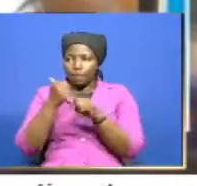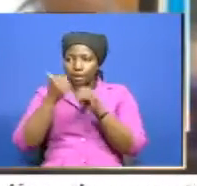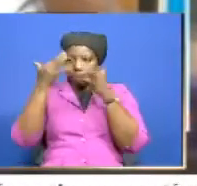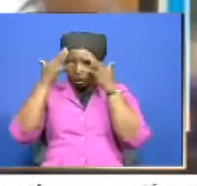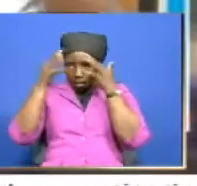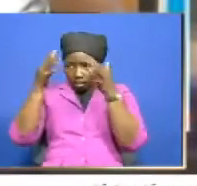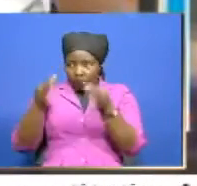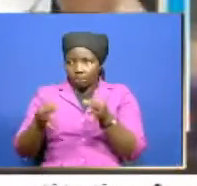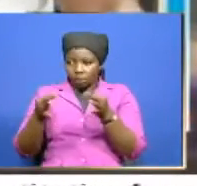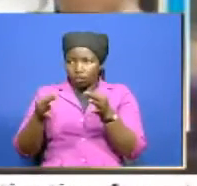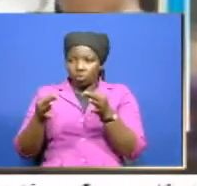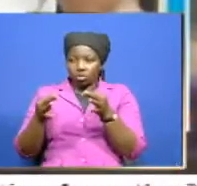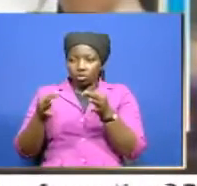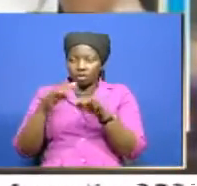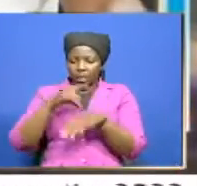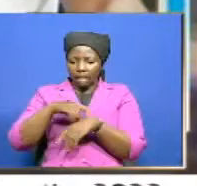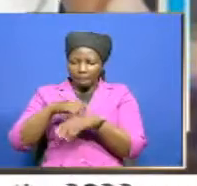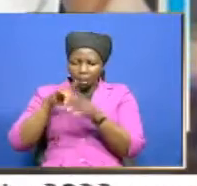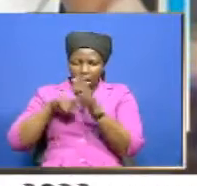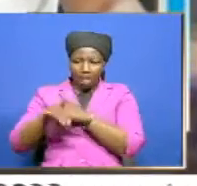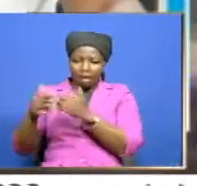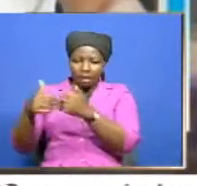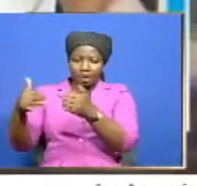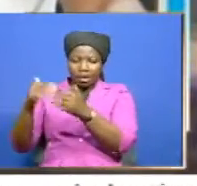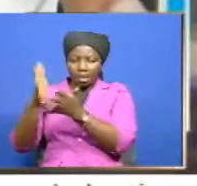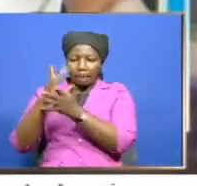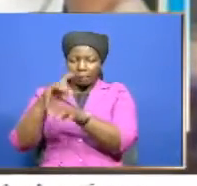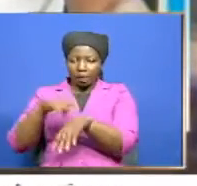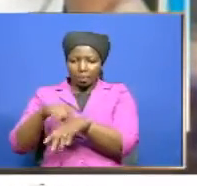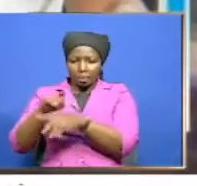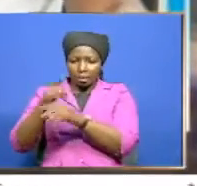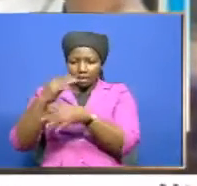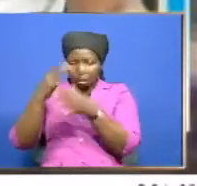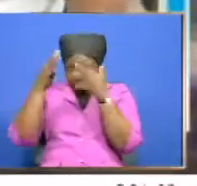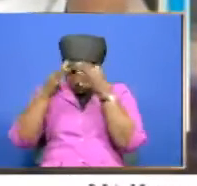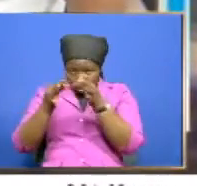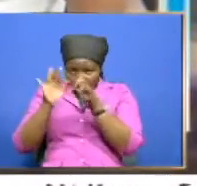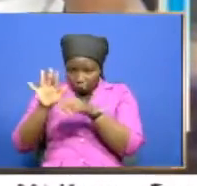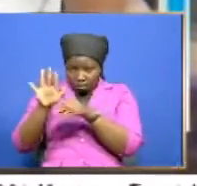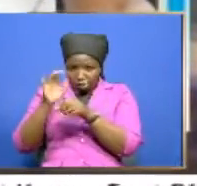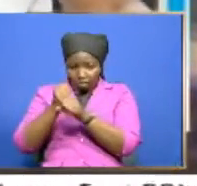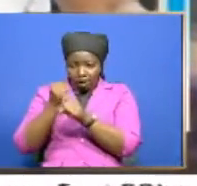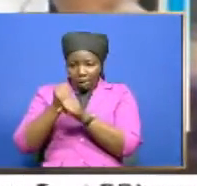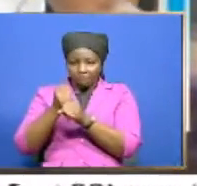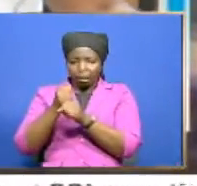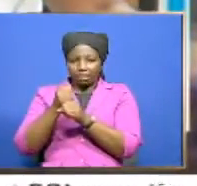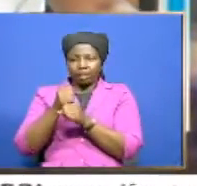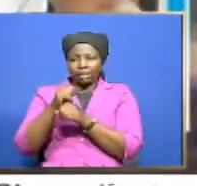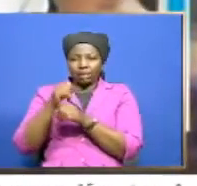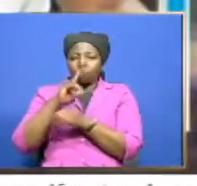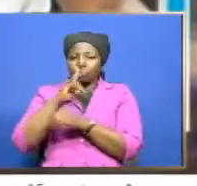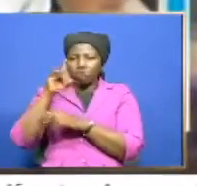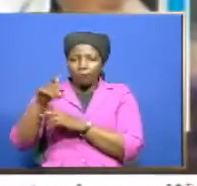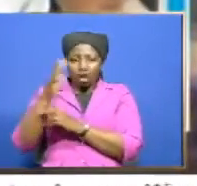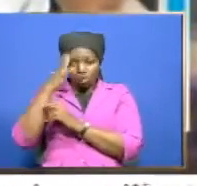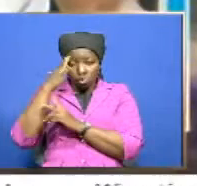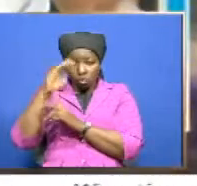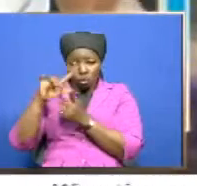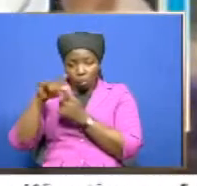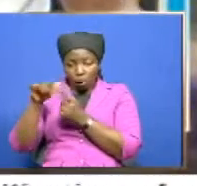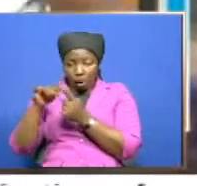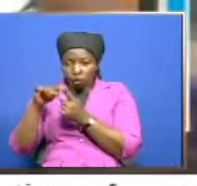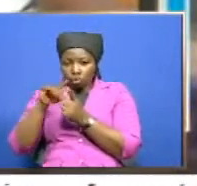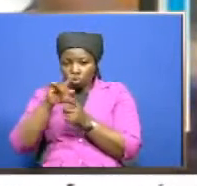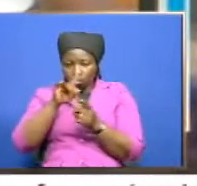the right kind of decision, and sometimes they work. And that's why I keep on saying knowing when not to offload, because you will know when to offload, all